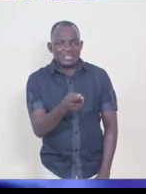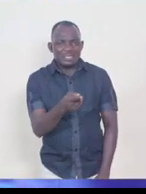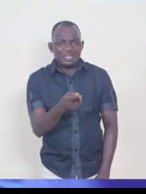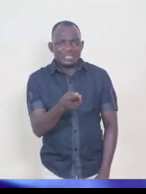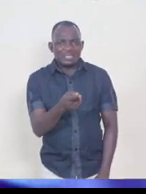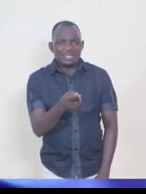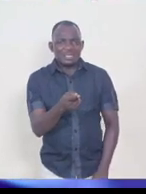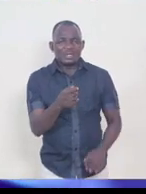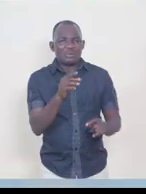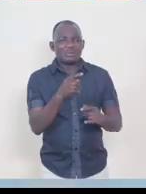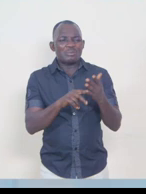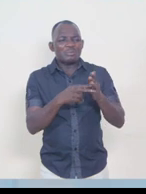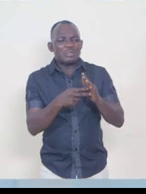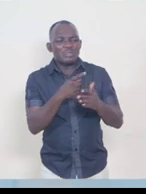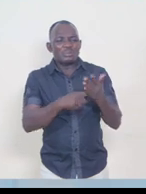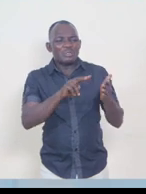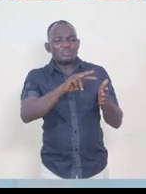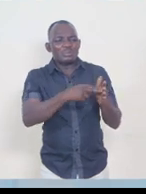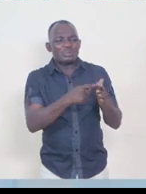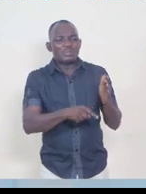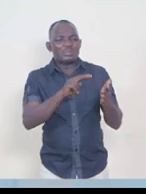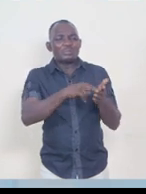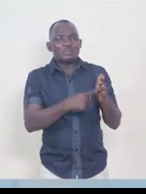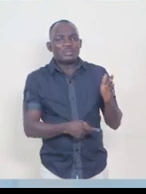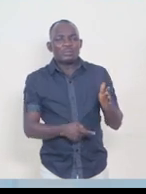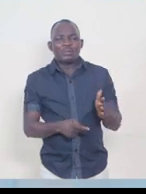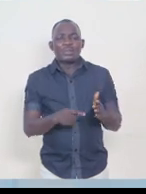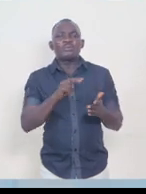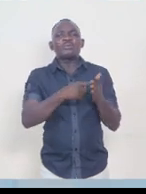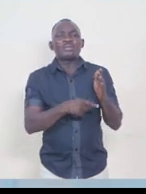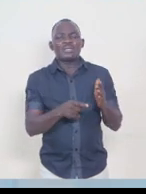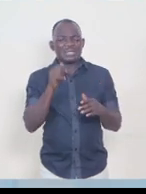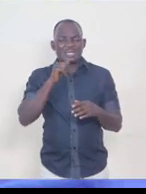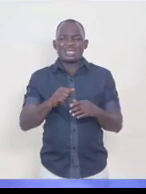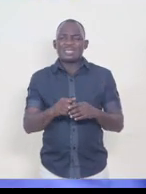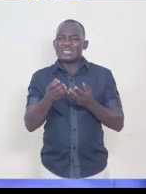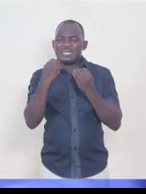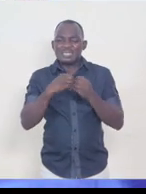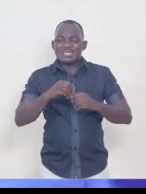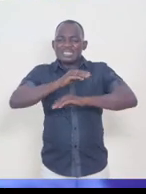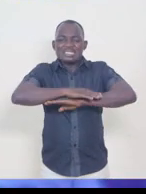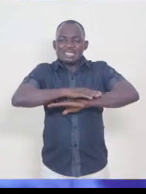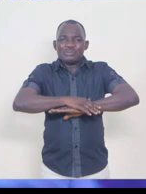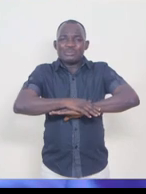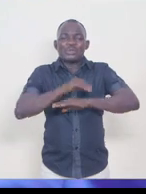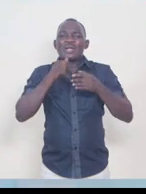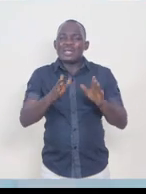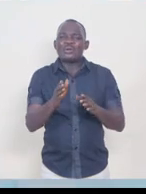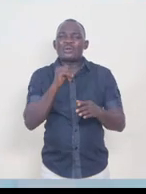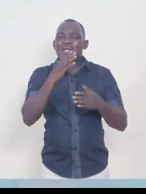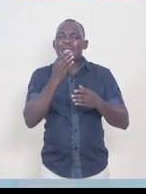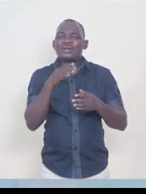you won't hurt her. What are you talking about? What are you talking about? She's eating on the forbidden table. Oh,